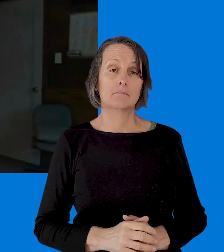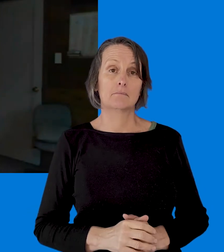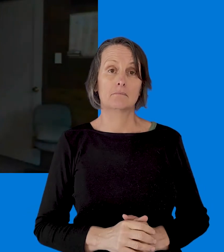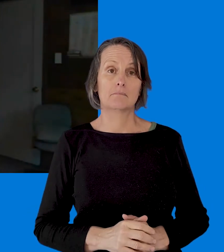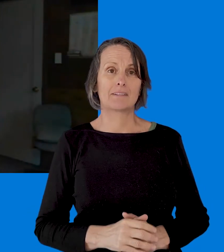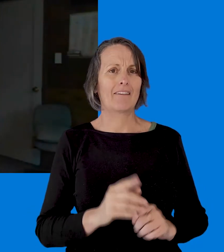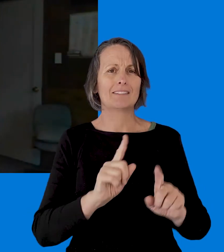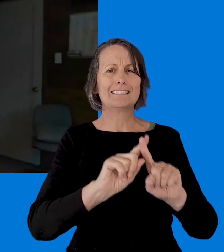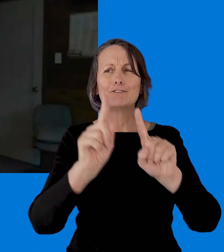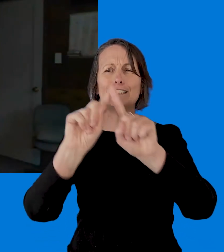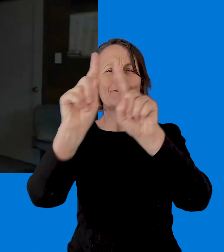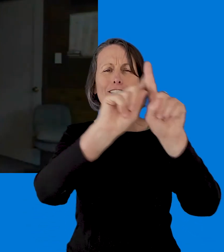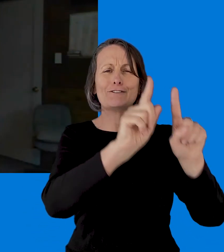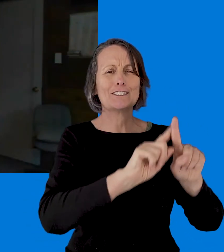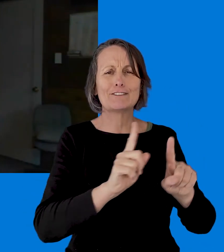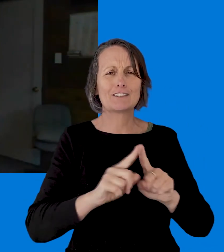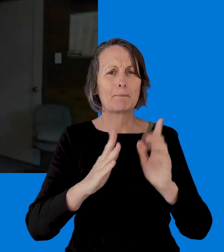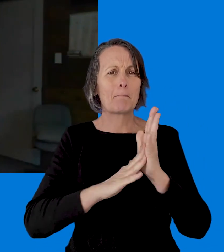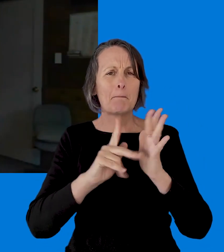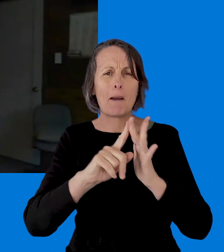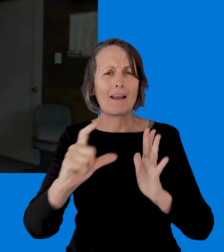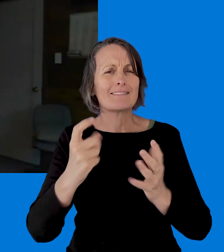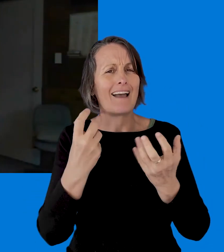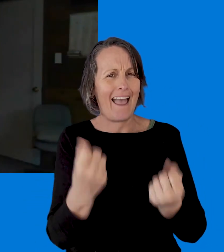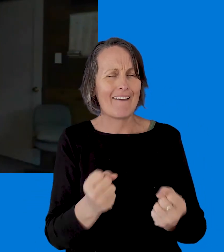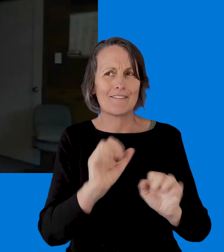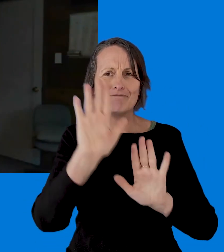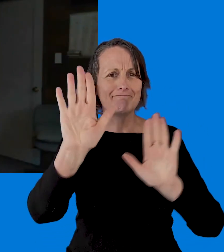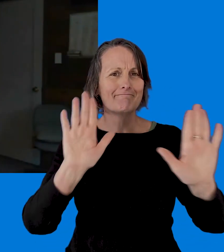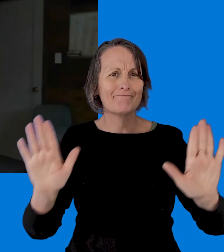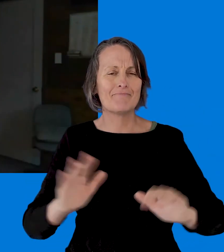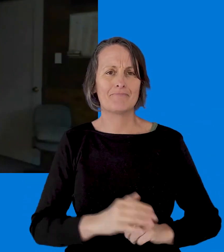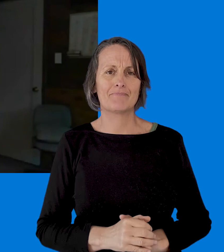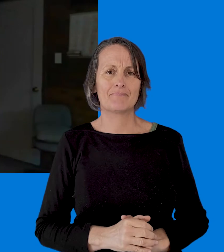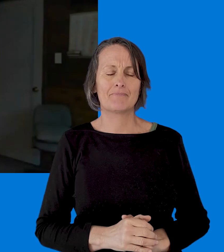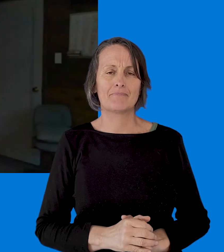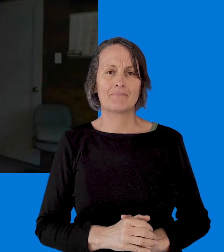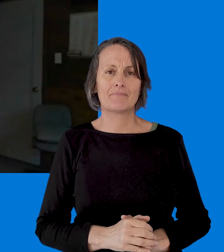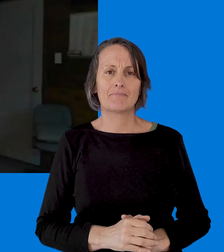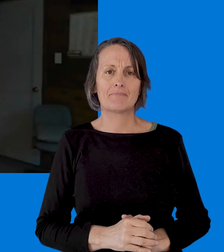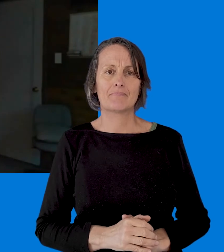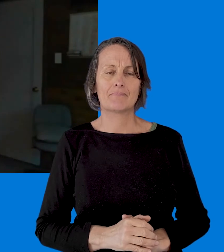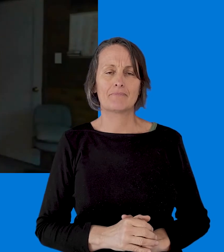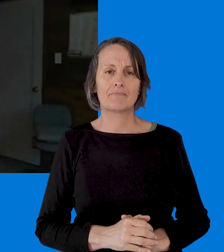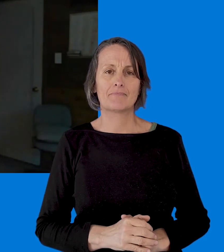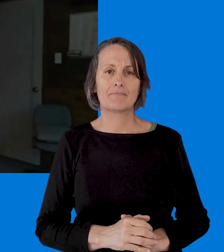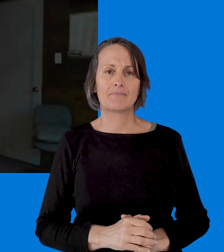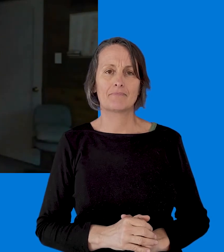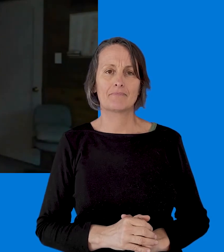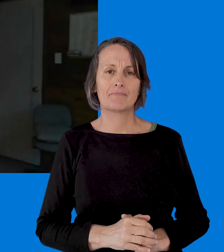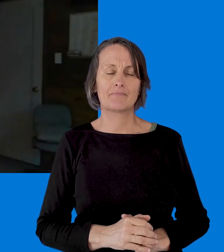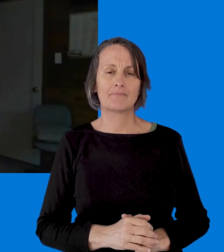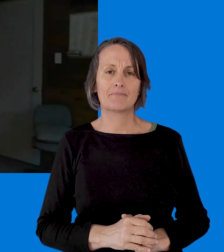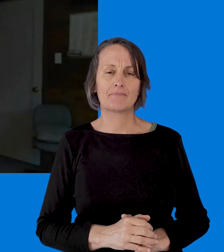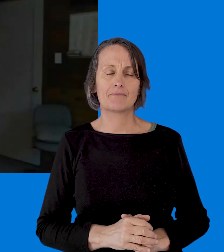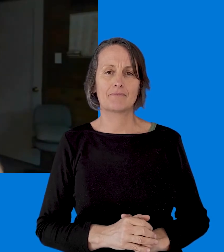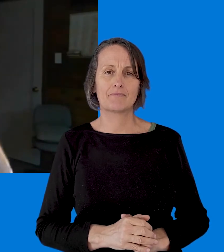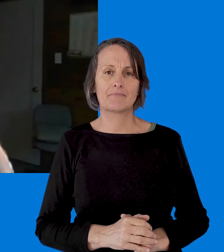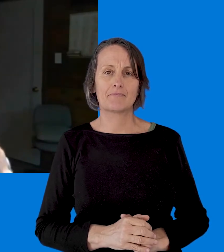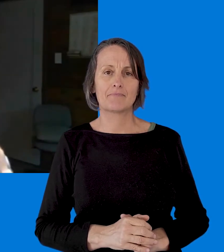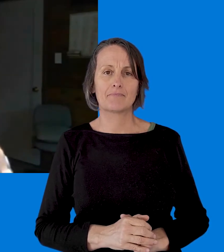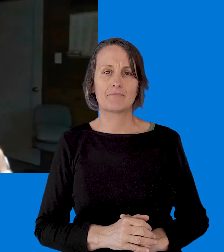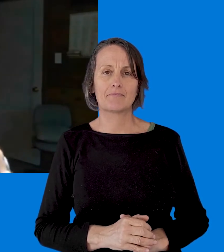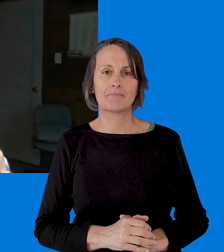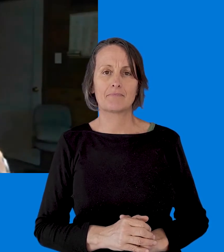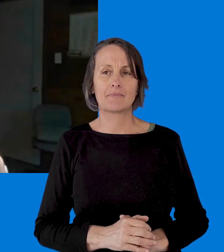wear. I tend not to like the mics that are used for remote meetings, if this is an in-person meeting,